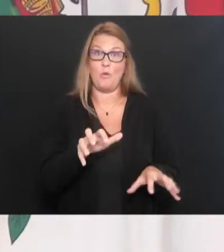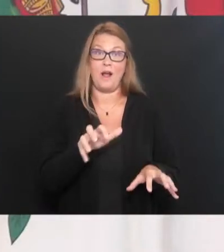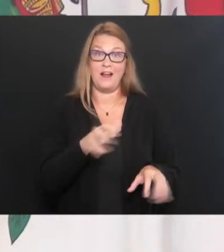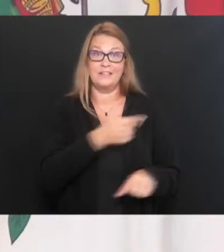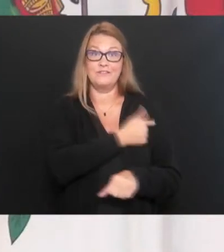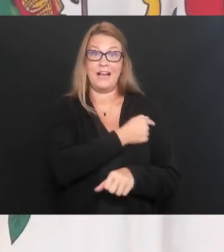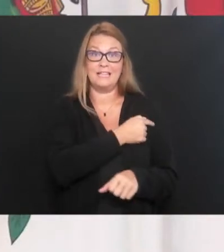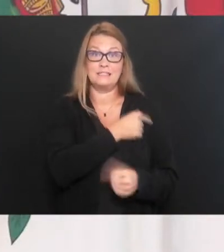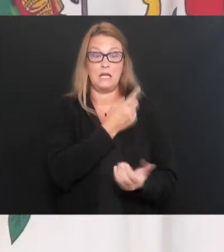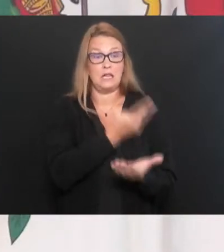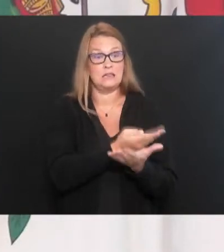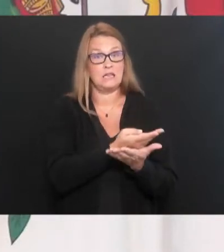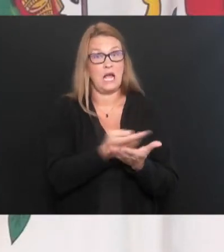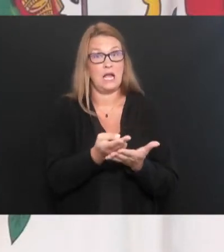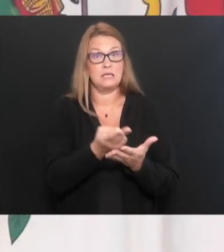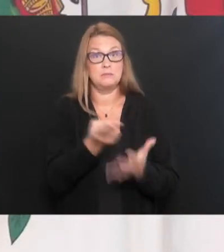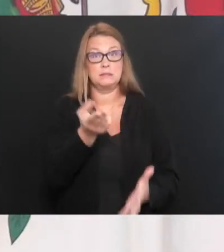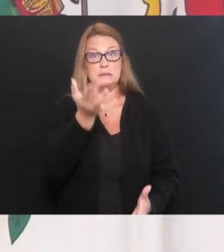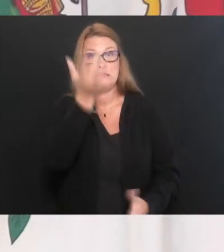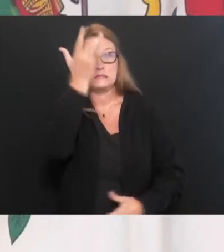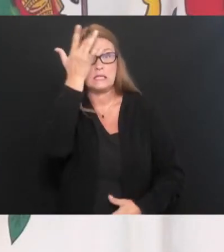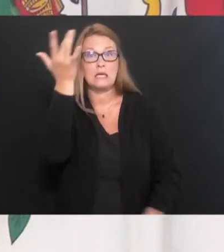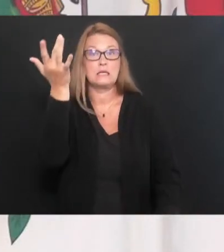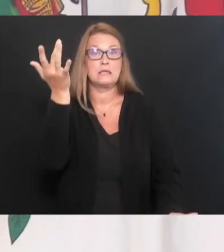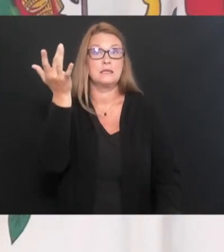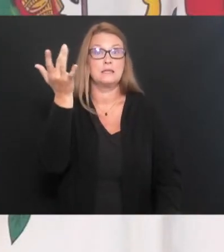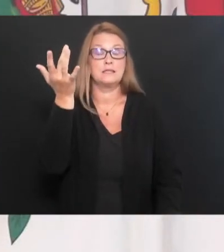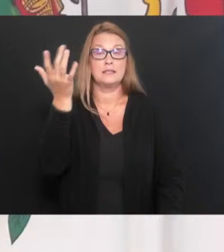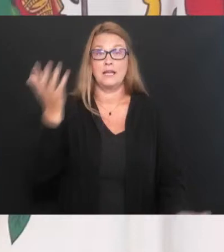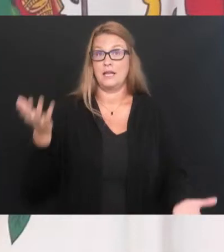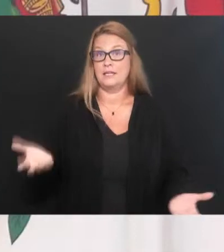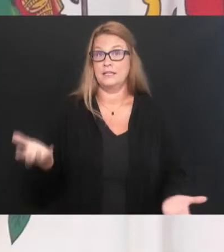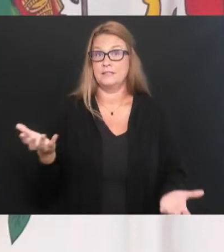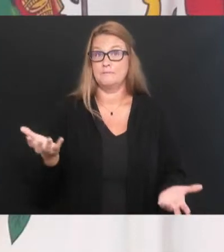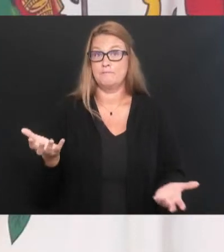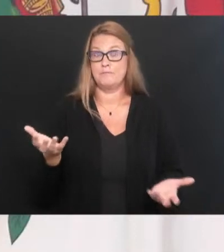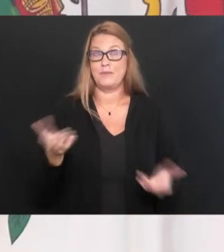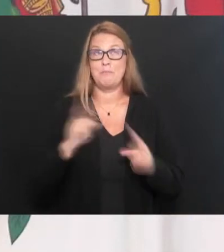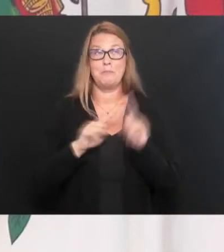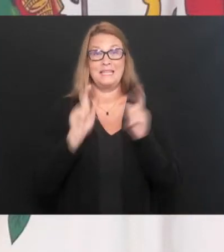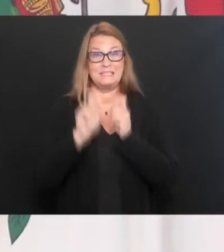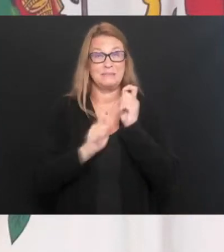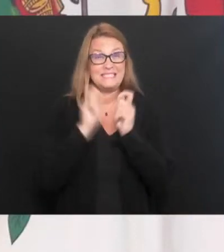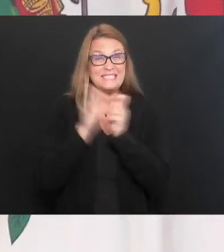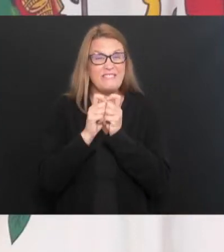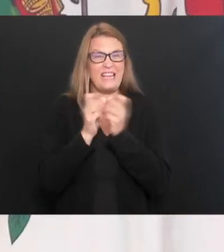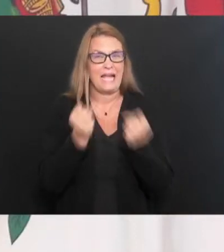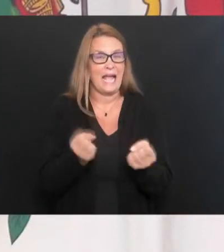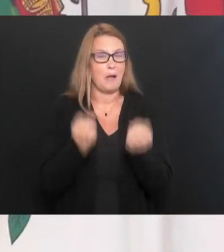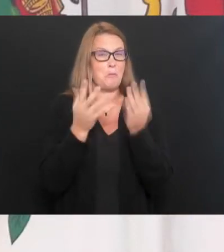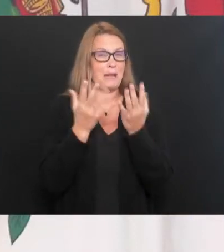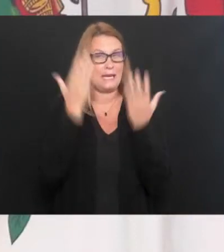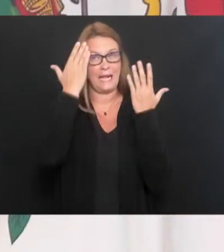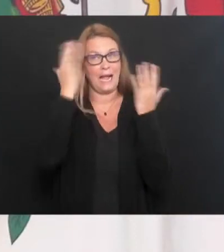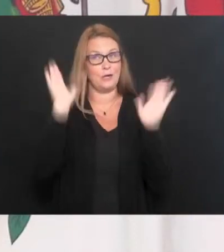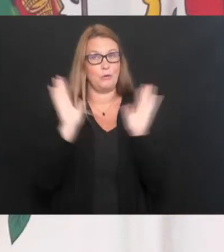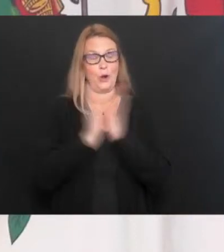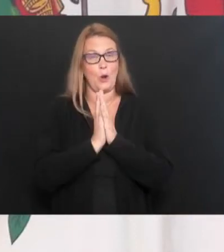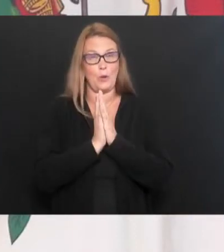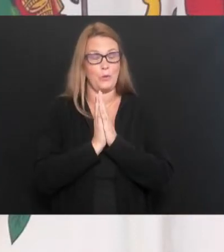in the beds, sick as they could possibly be. I don't know the statistics of how many we lost, but